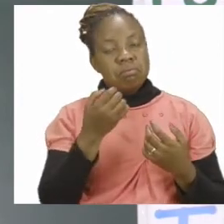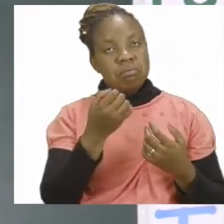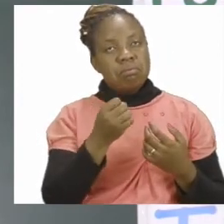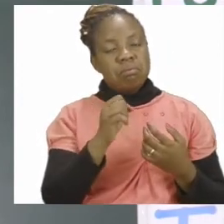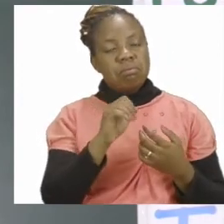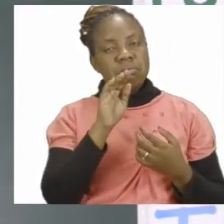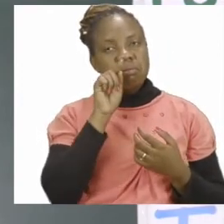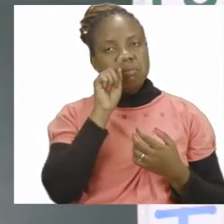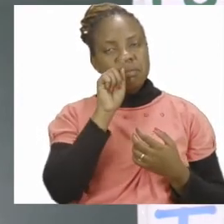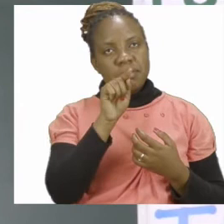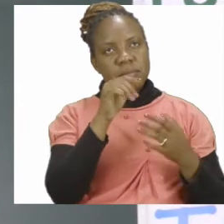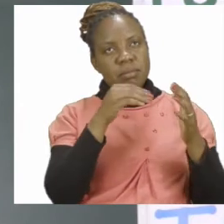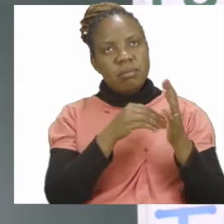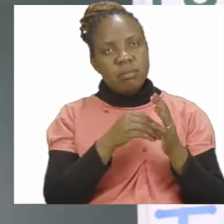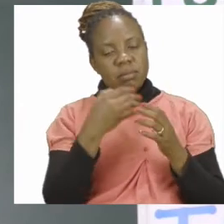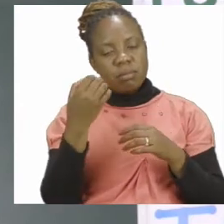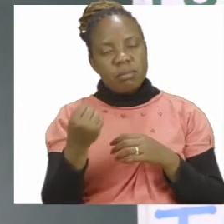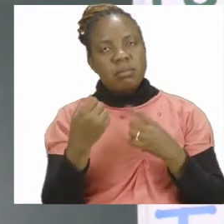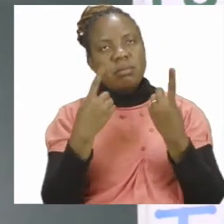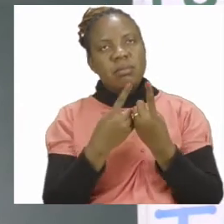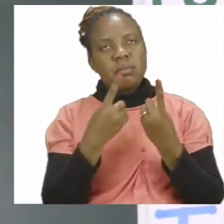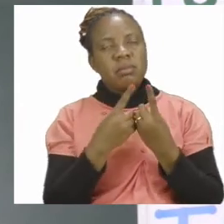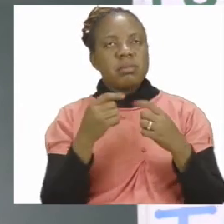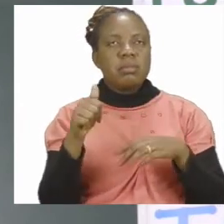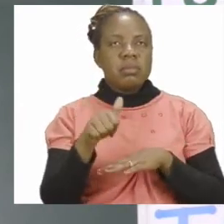the play area labeled